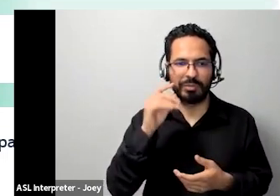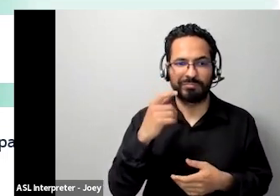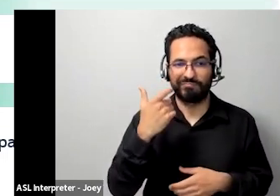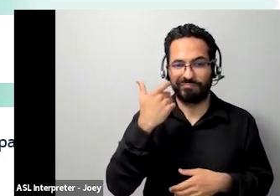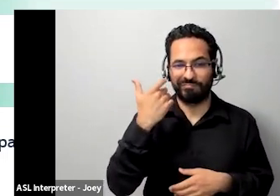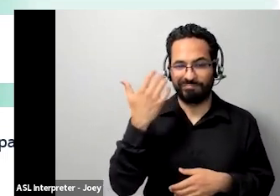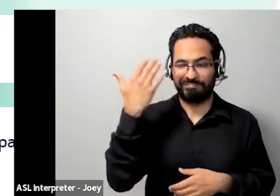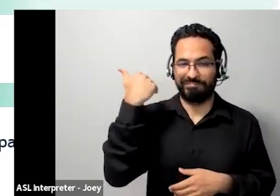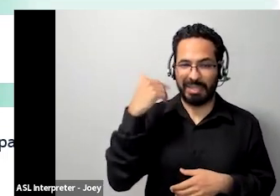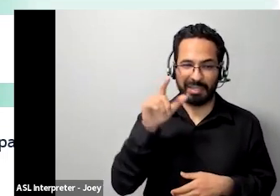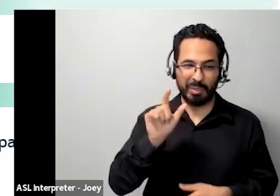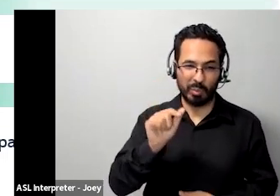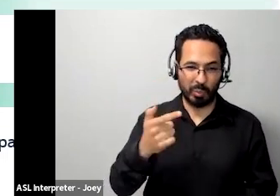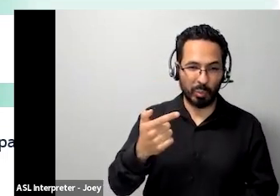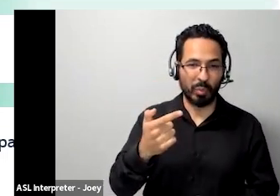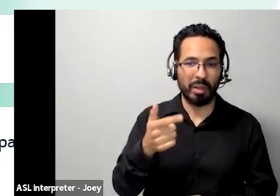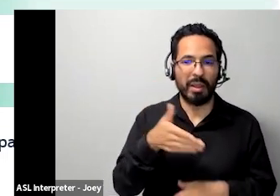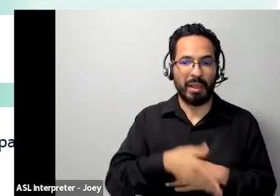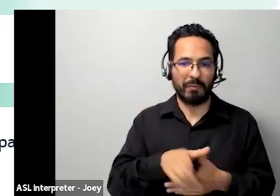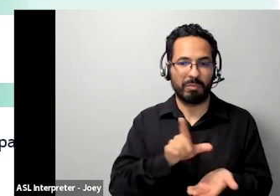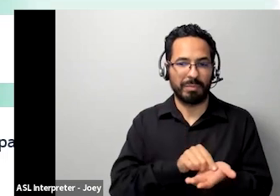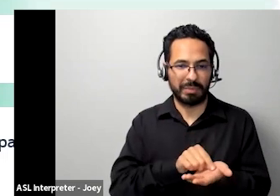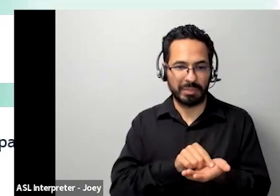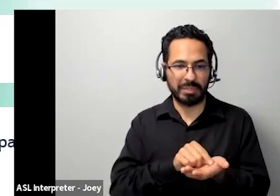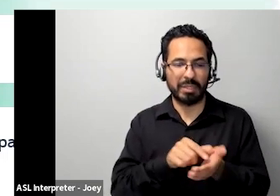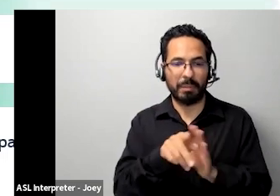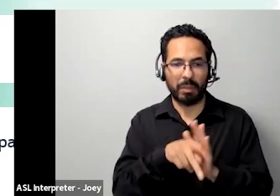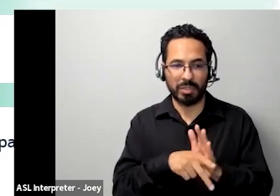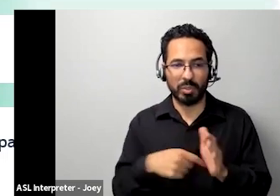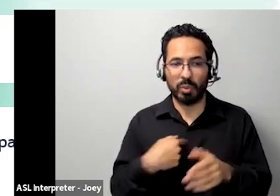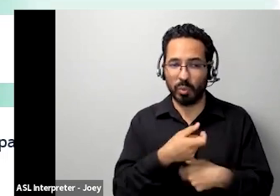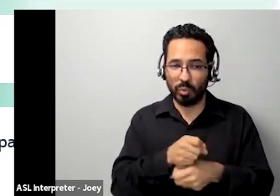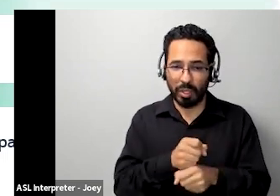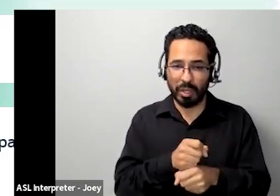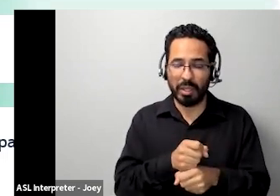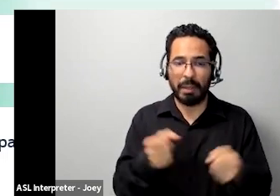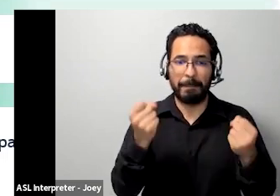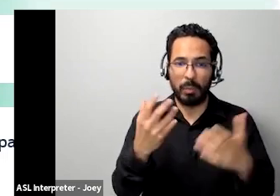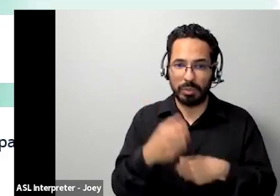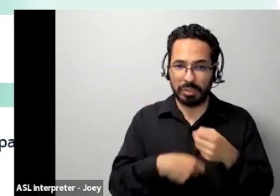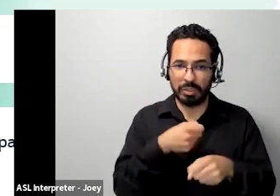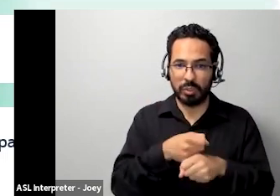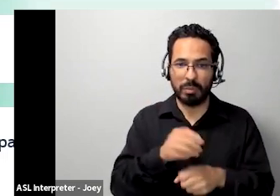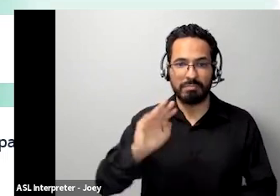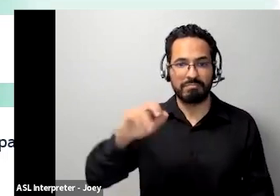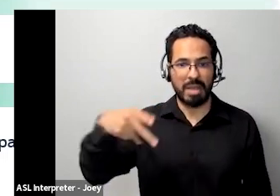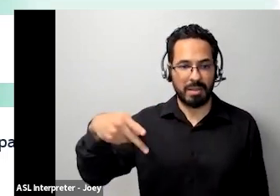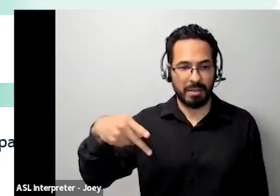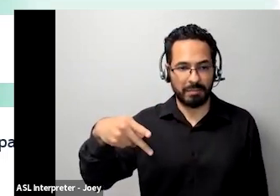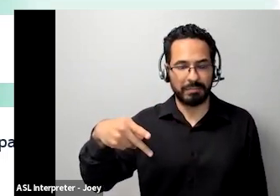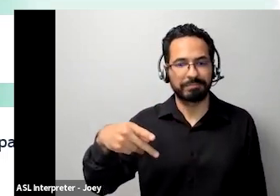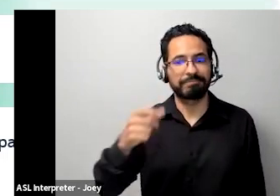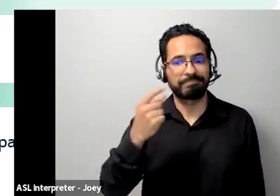published the policy in 2021. We created a roadmap, multi-year roadmap, to kind of give people like, here's the